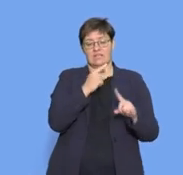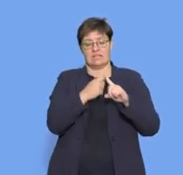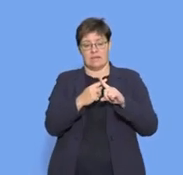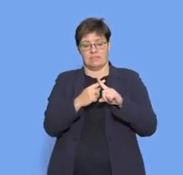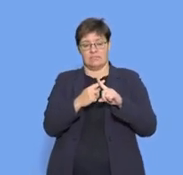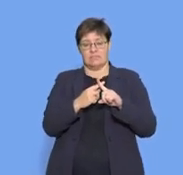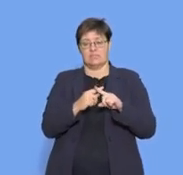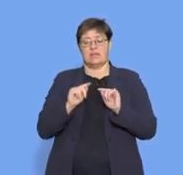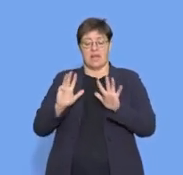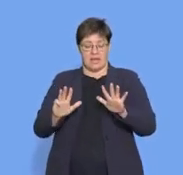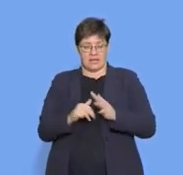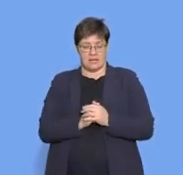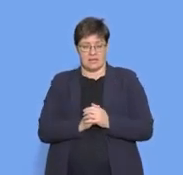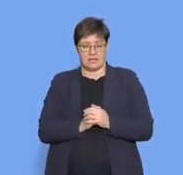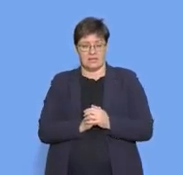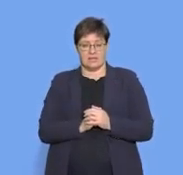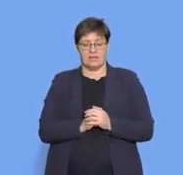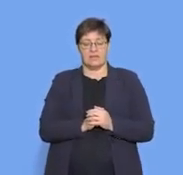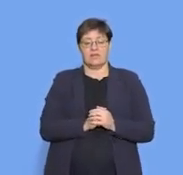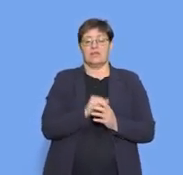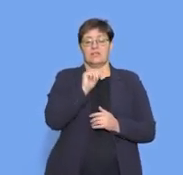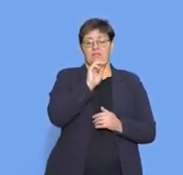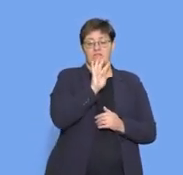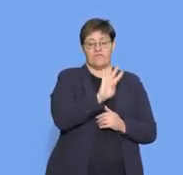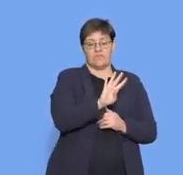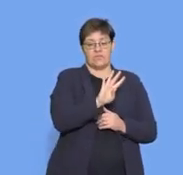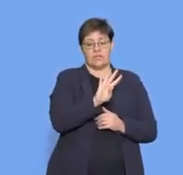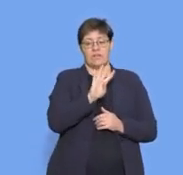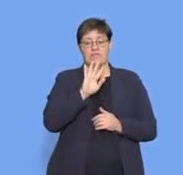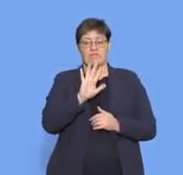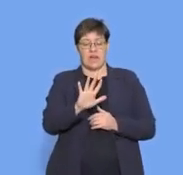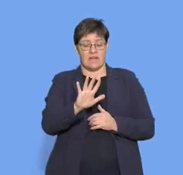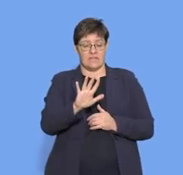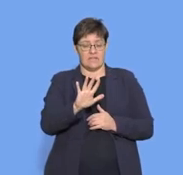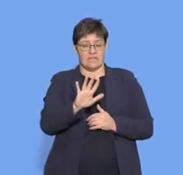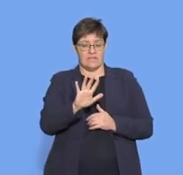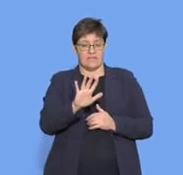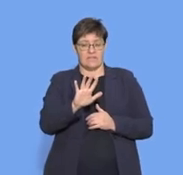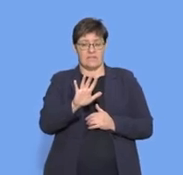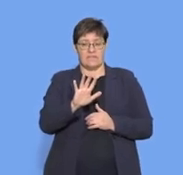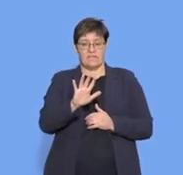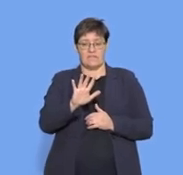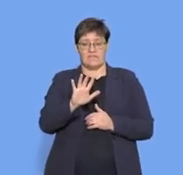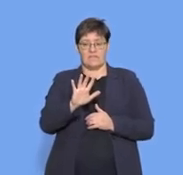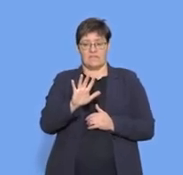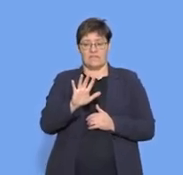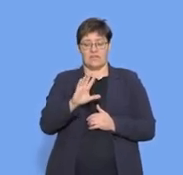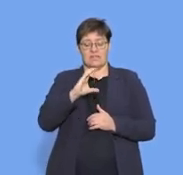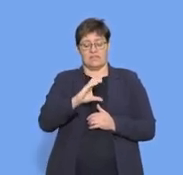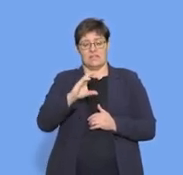5 times 9. And 5 times 9 is going to give me an answer